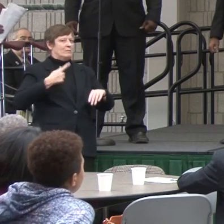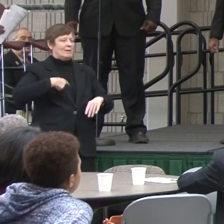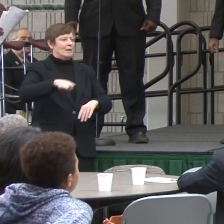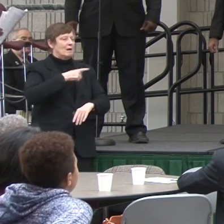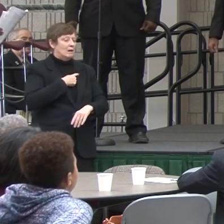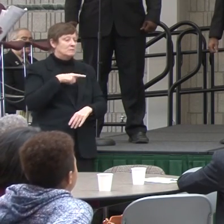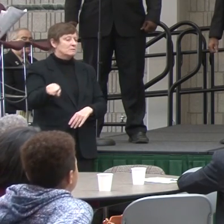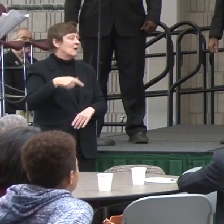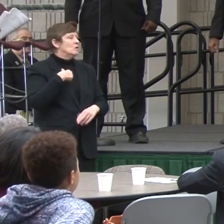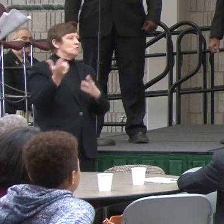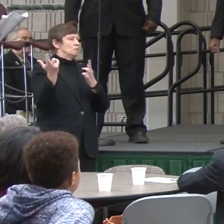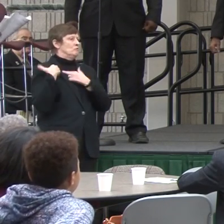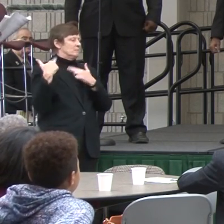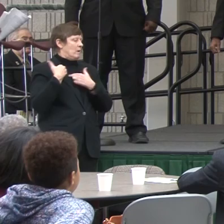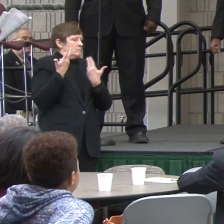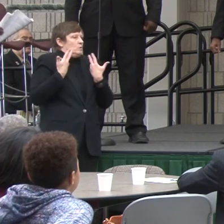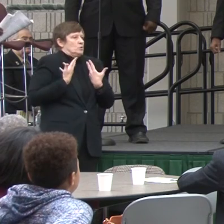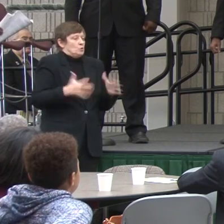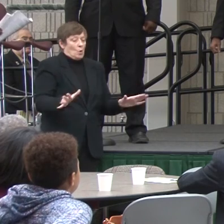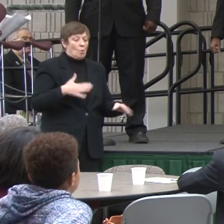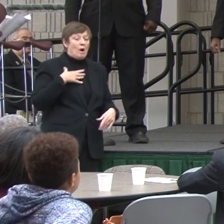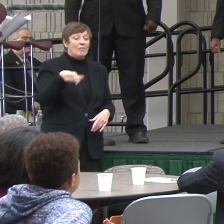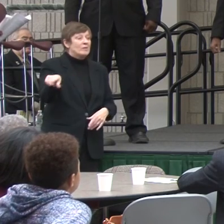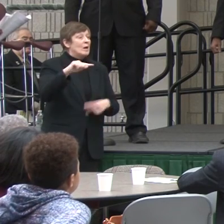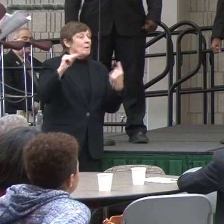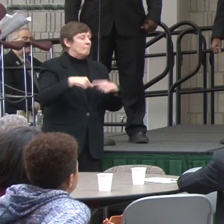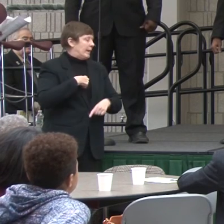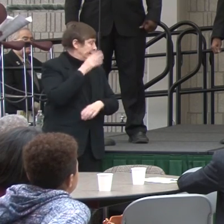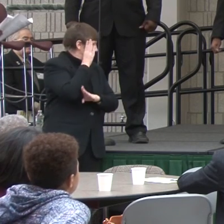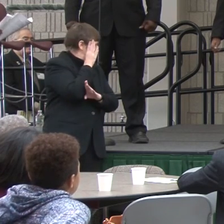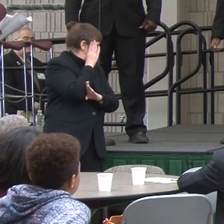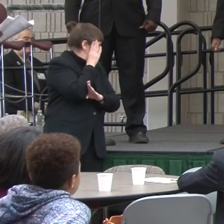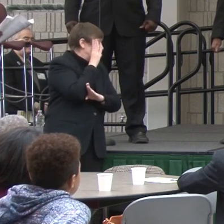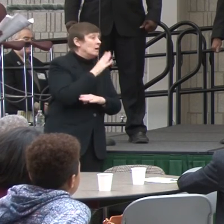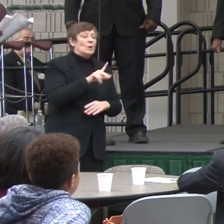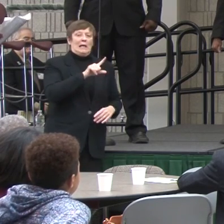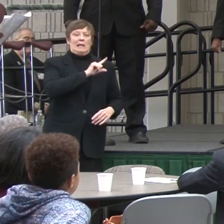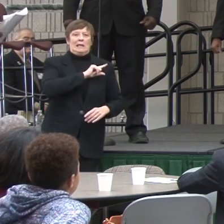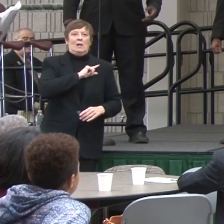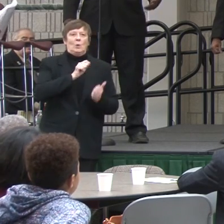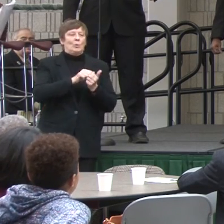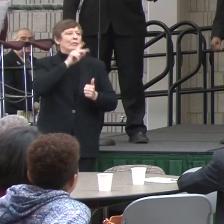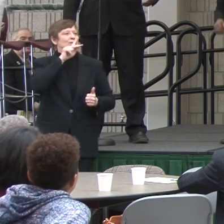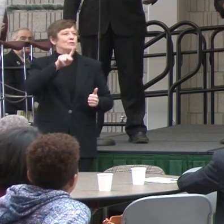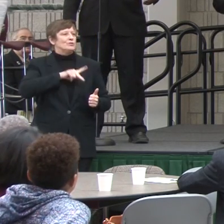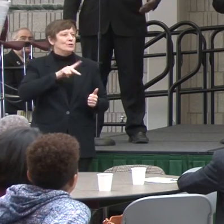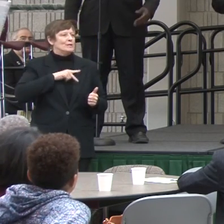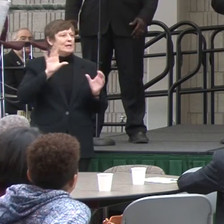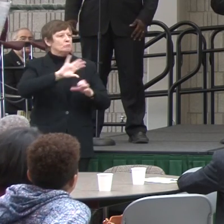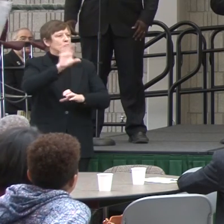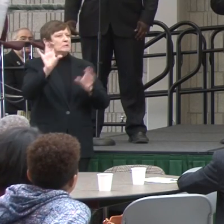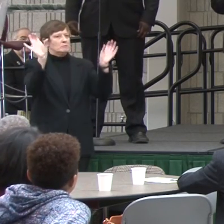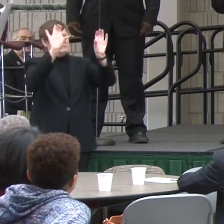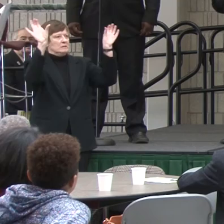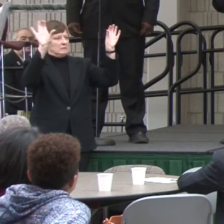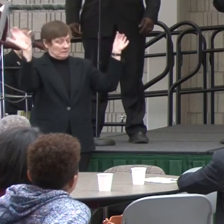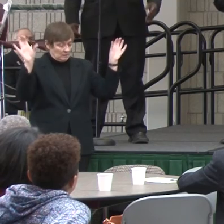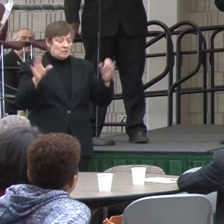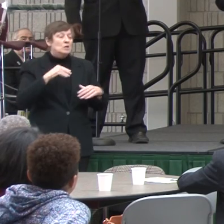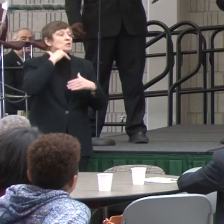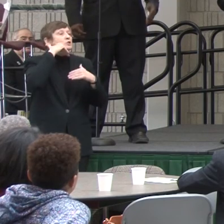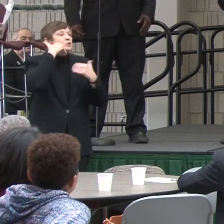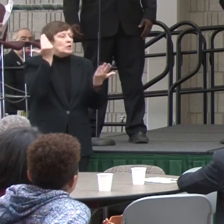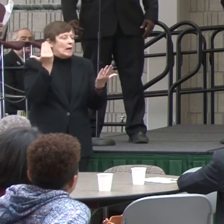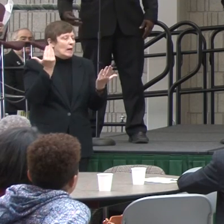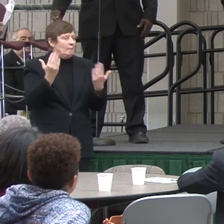shy away from other people's pain and make up the guilt with turkey and Christmas donations. Shame holds us hostage to forced charity, so